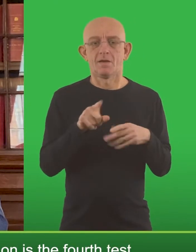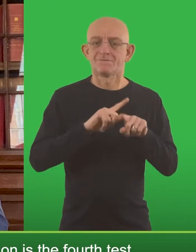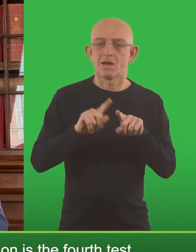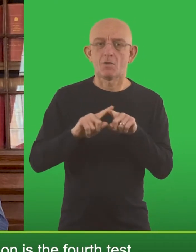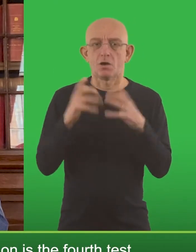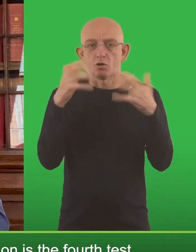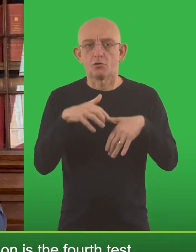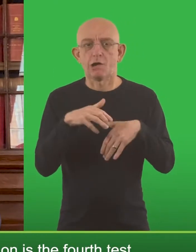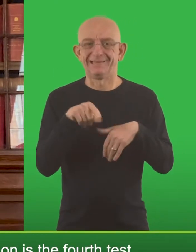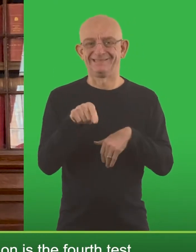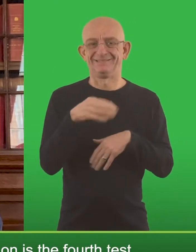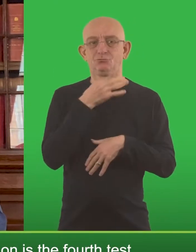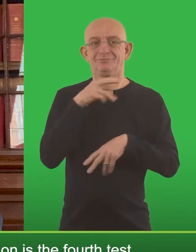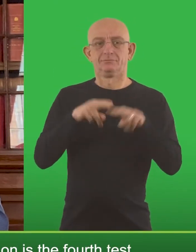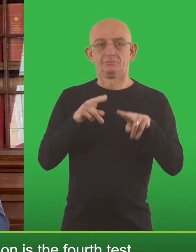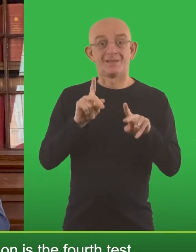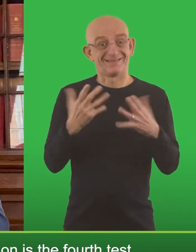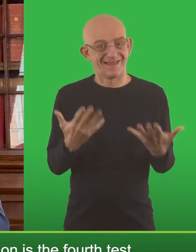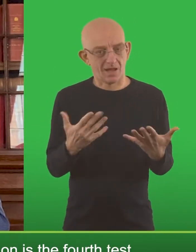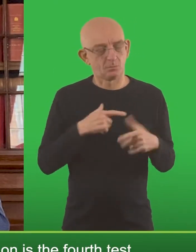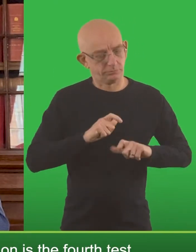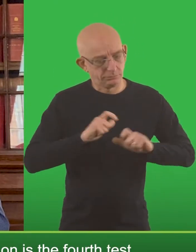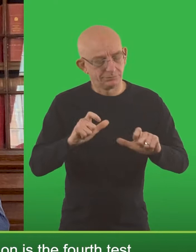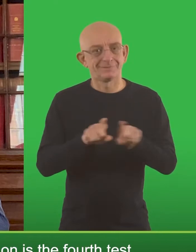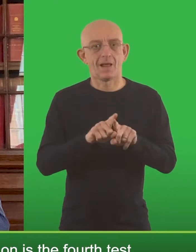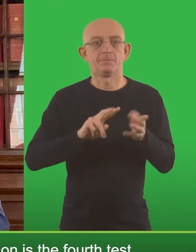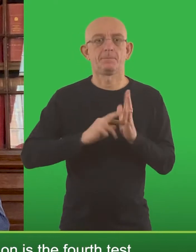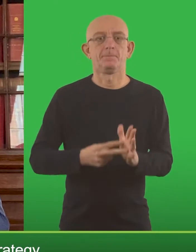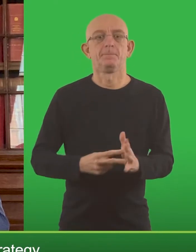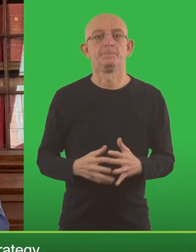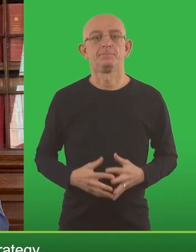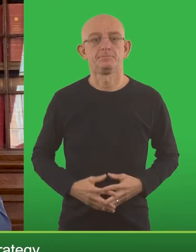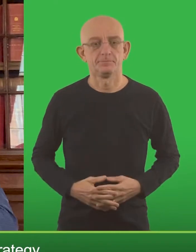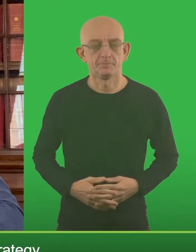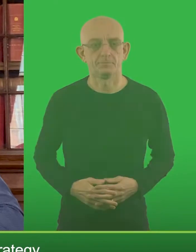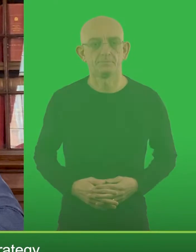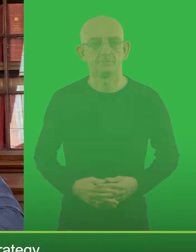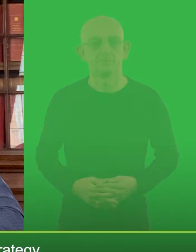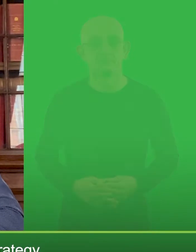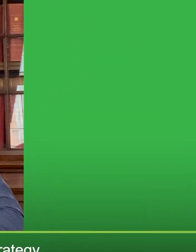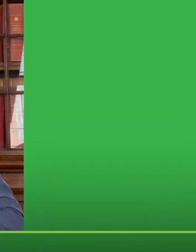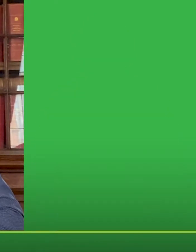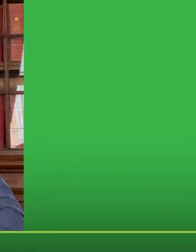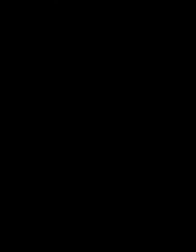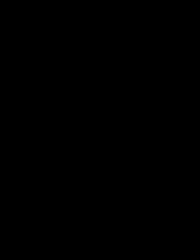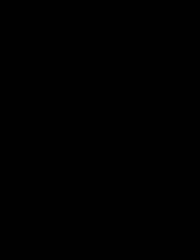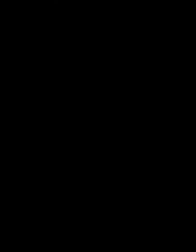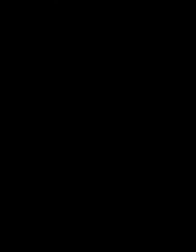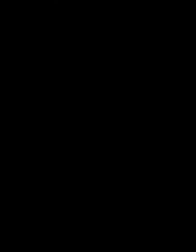do need to keep an eye on is the 4th test, variants of concern, changing the risk assessment, but for now we keep the strategy.